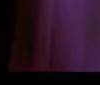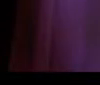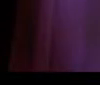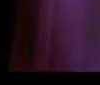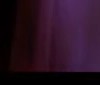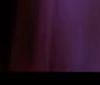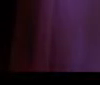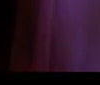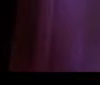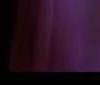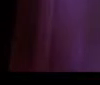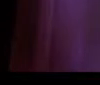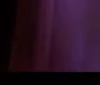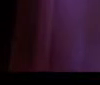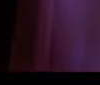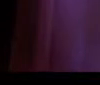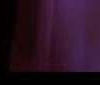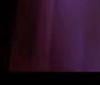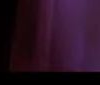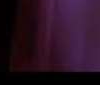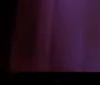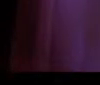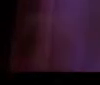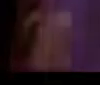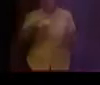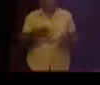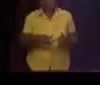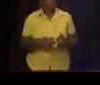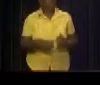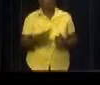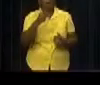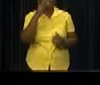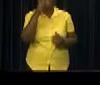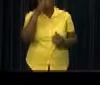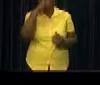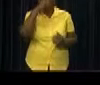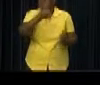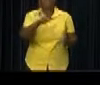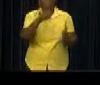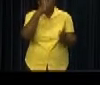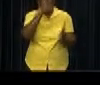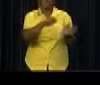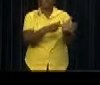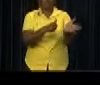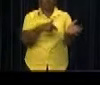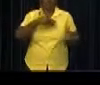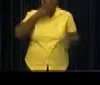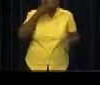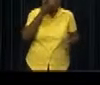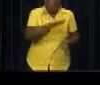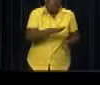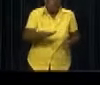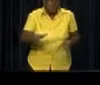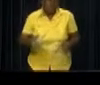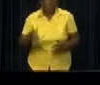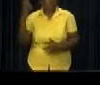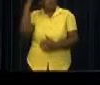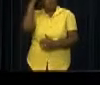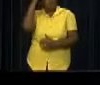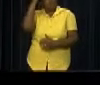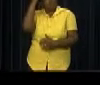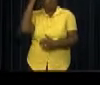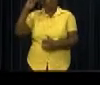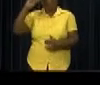other news, reports show that the number of abused young people remains a concern for the Suriname Police Force, KPS.